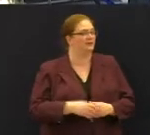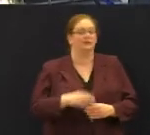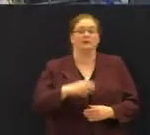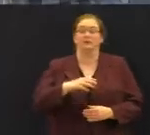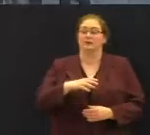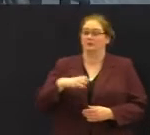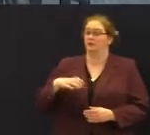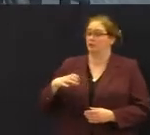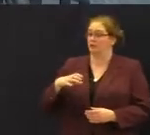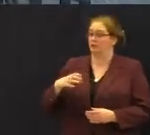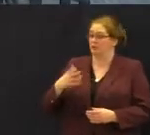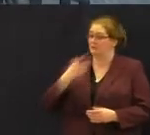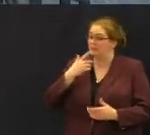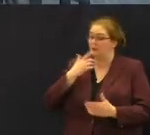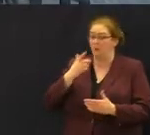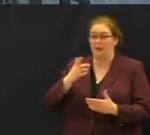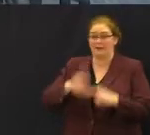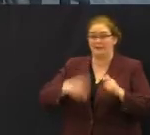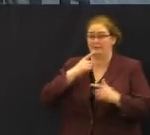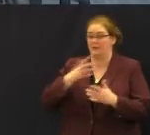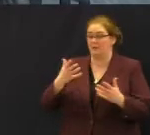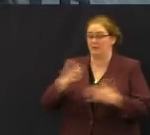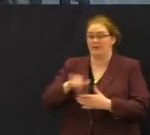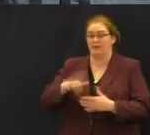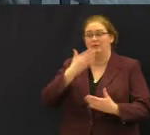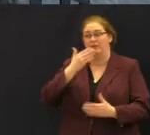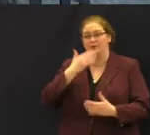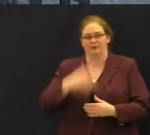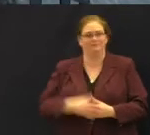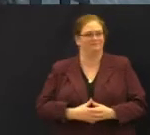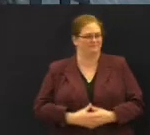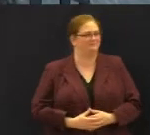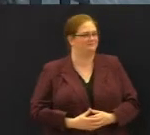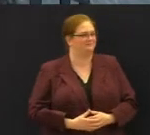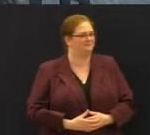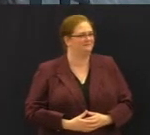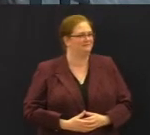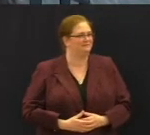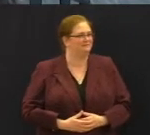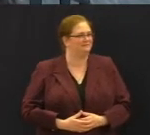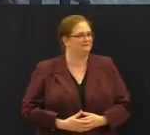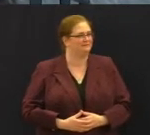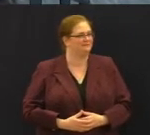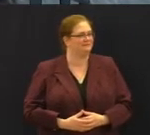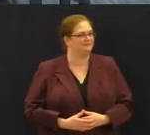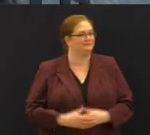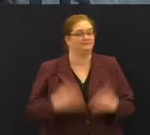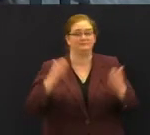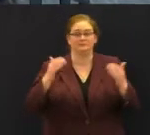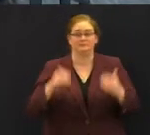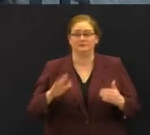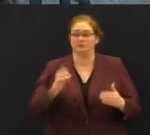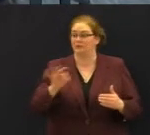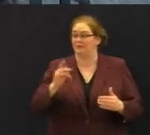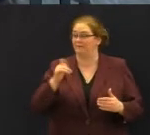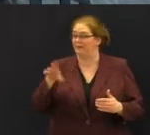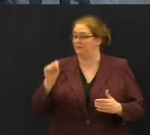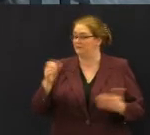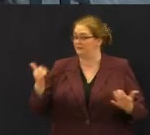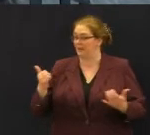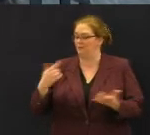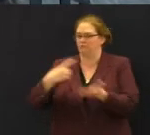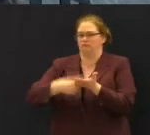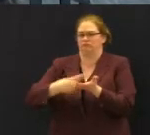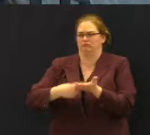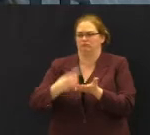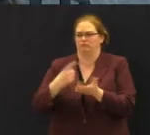any better. Thank you. Yep, that was fun. Thank you very much. Okay. And next, Jeff Fields is here to talk to us a little bit